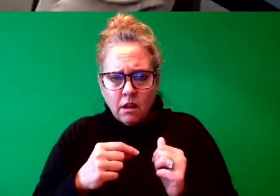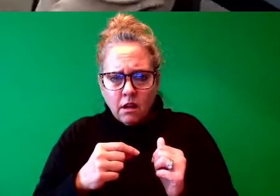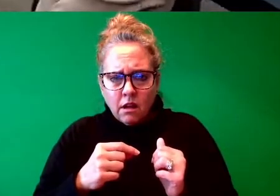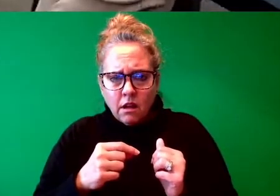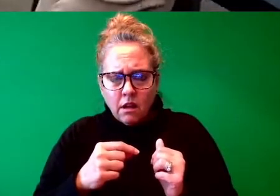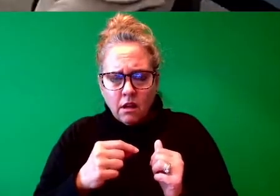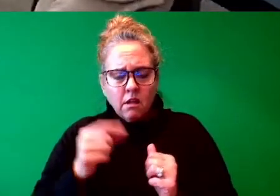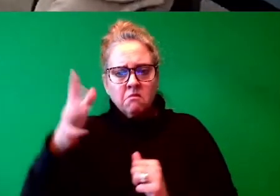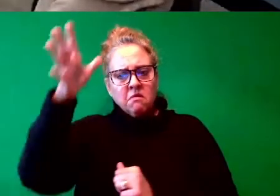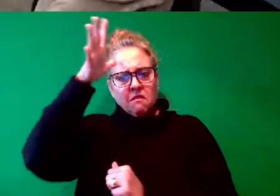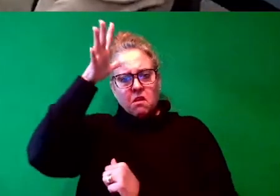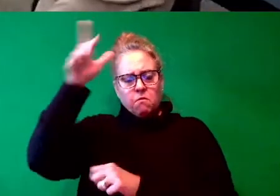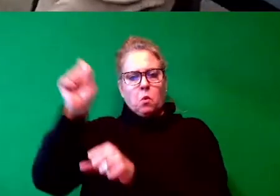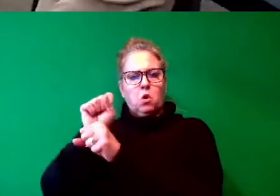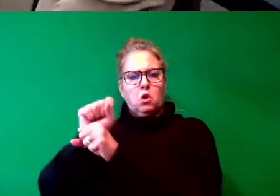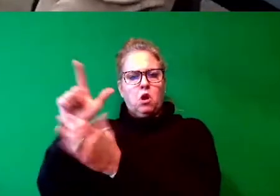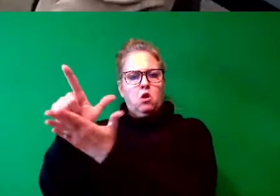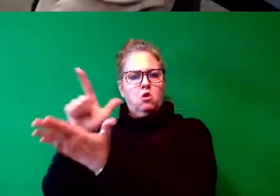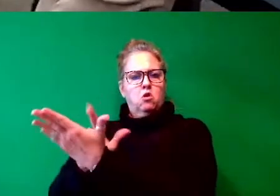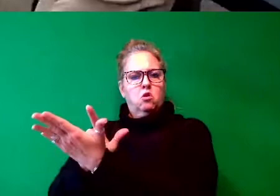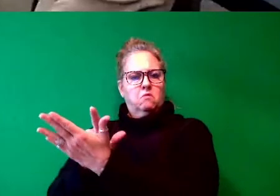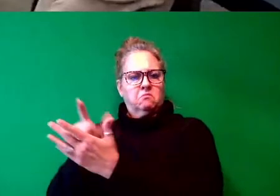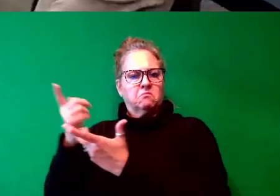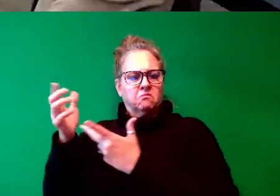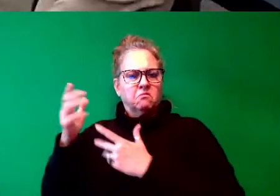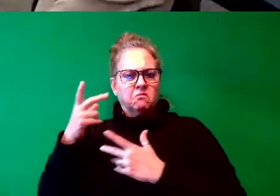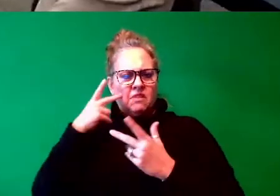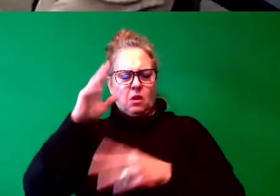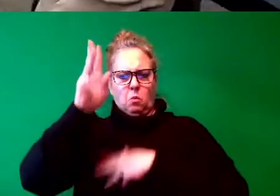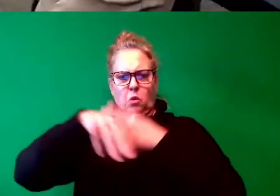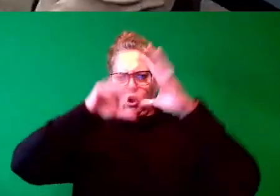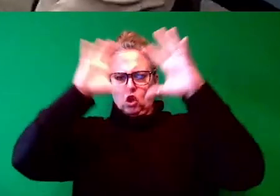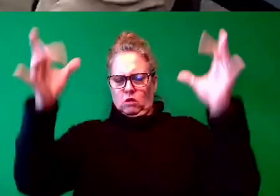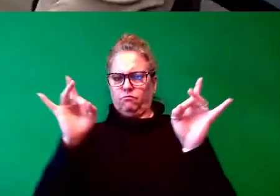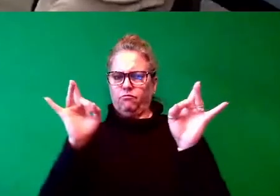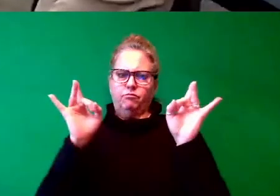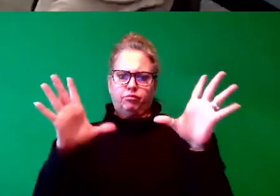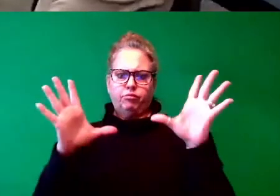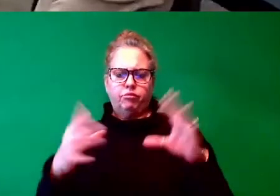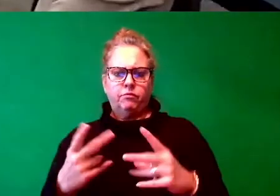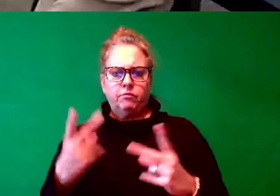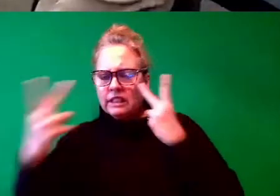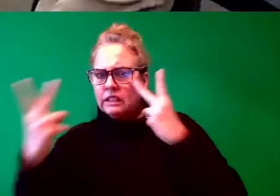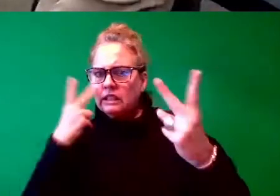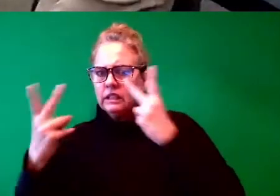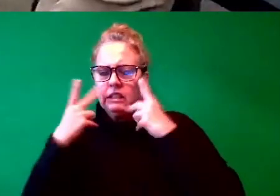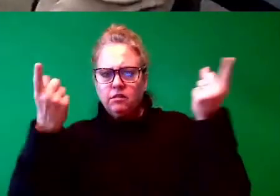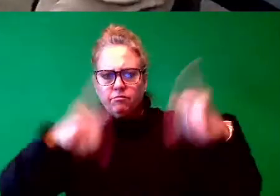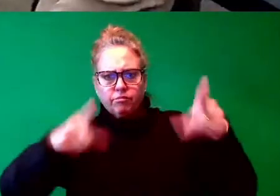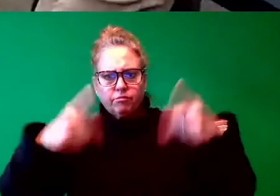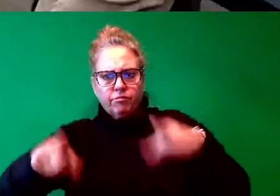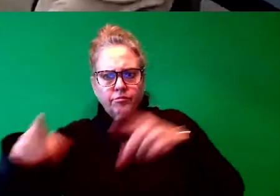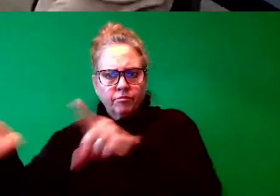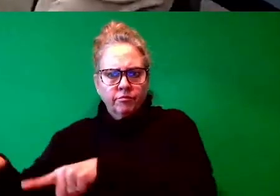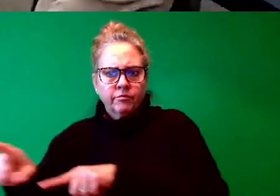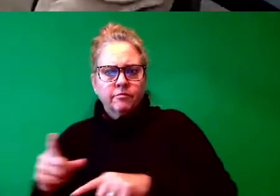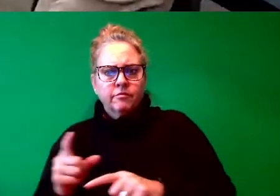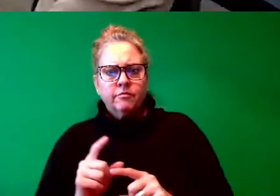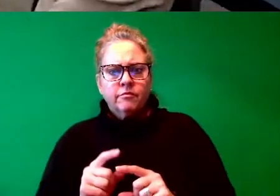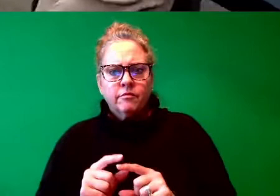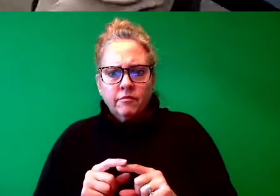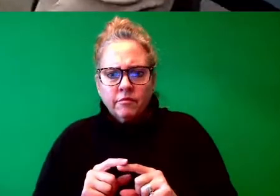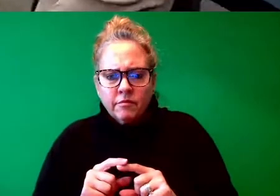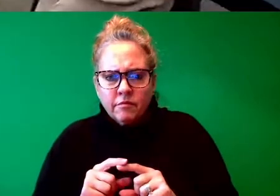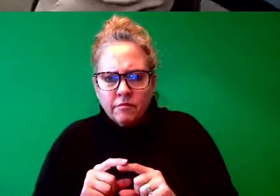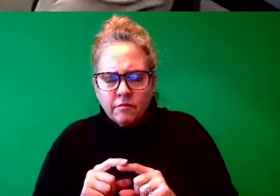very dangerous, and there are lots of things that can happen out there. A lot of citizens are willing to accept that risk, you